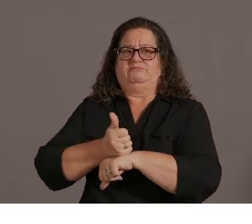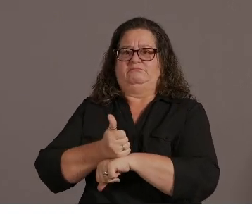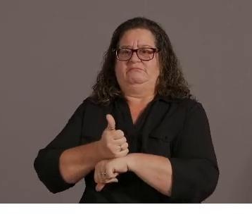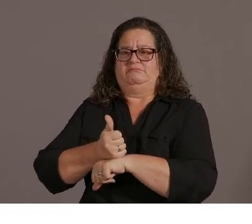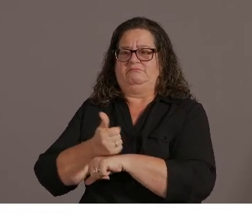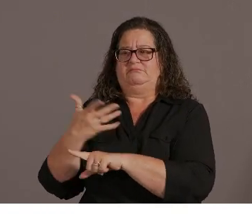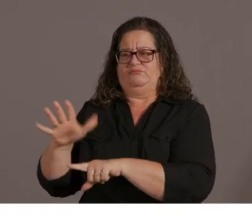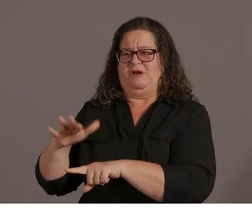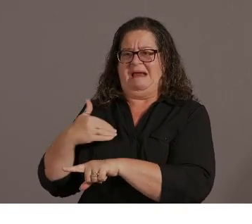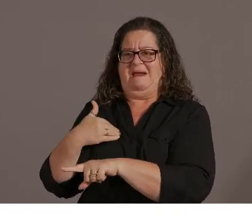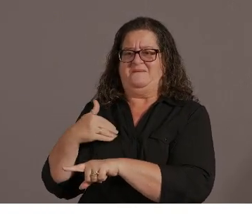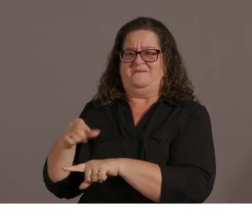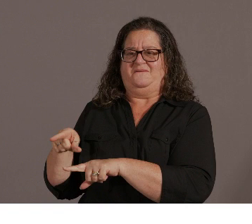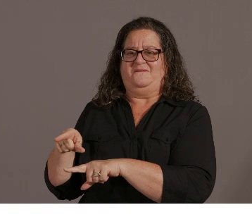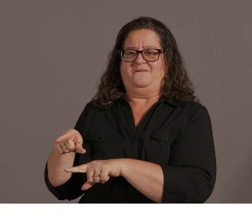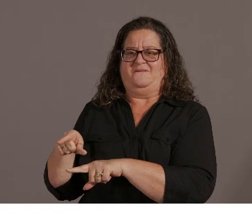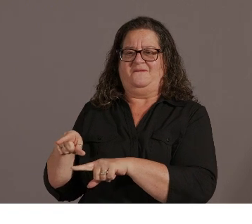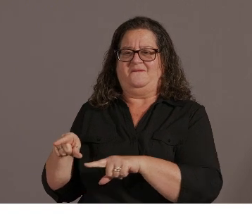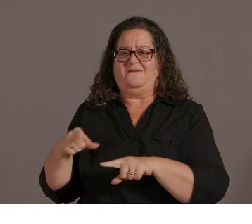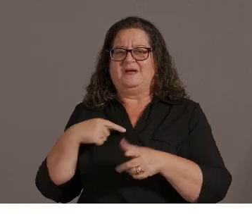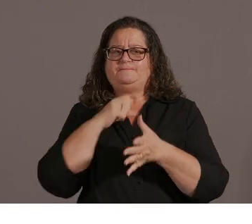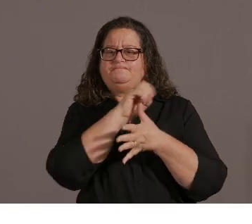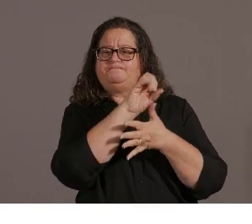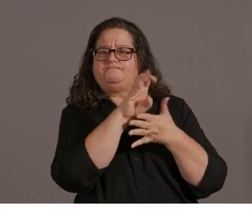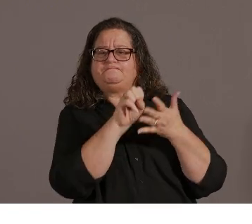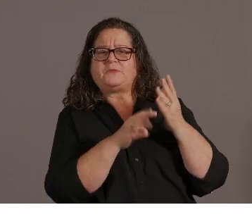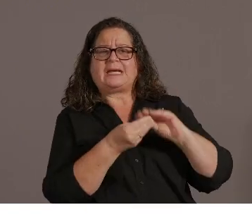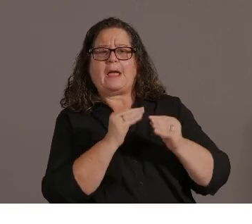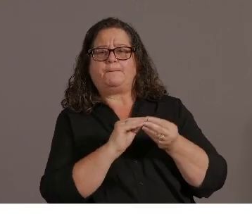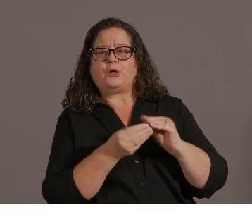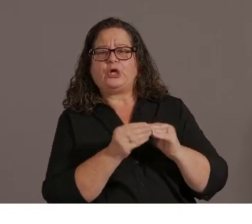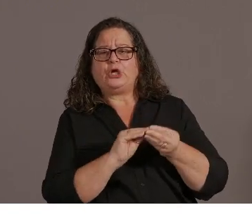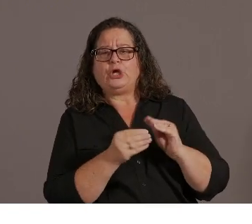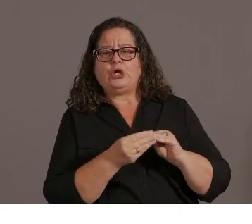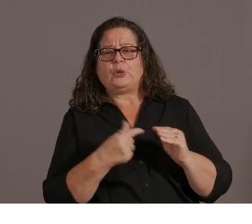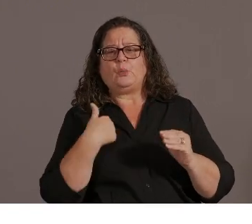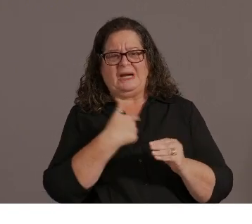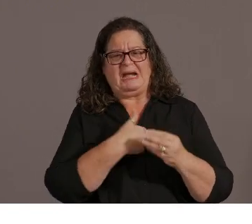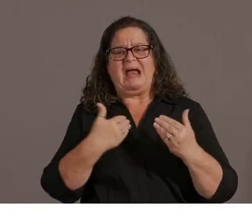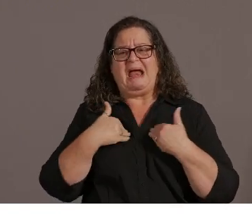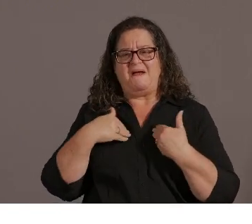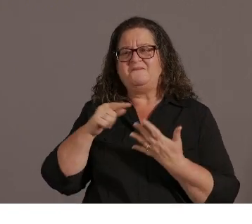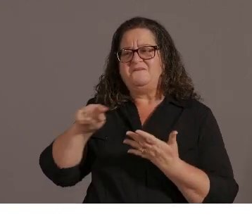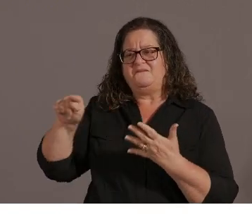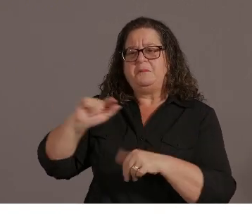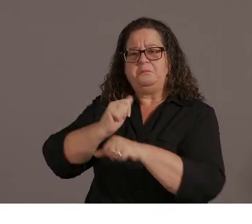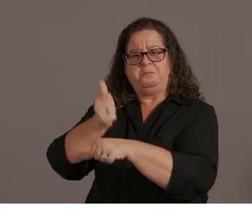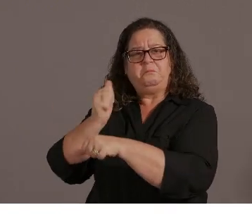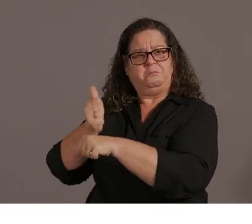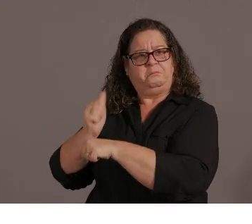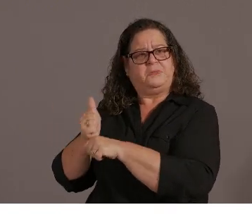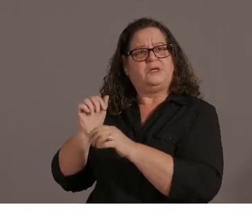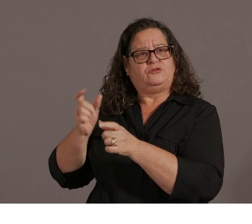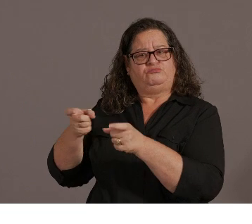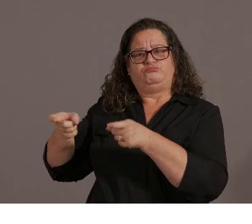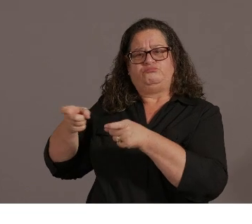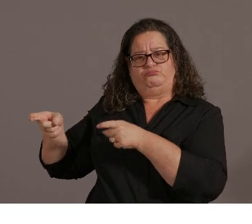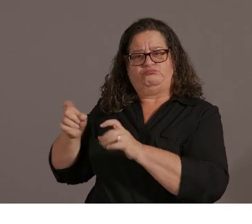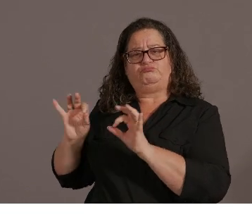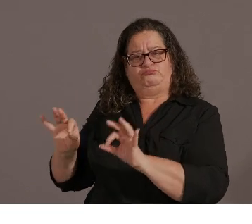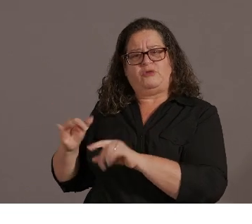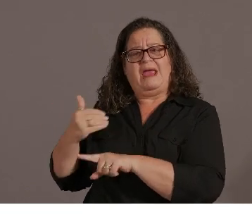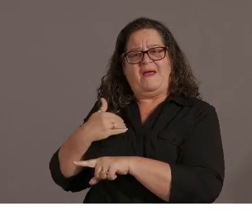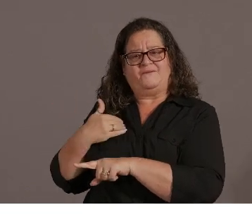them with data to show the unfilled capacity at our currently operating sites. We